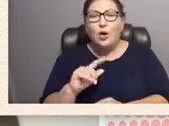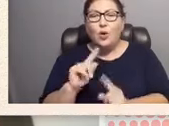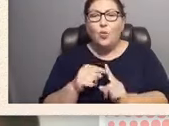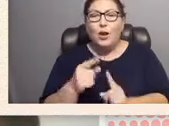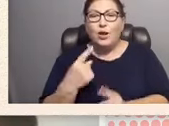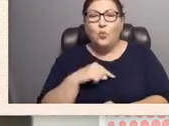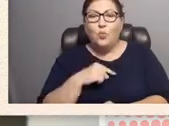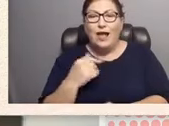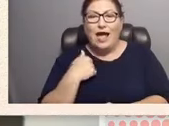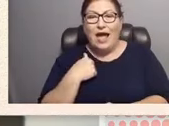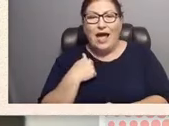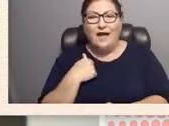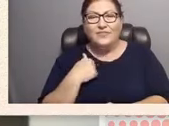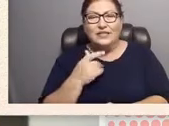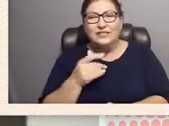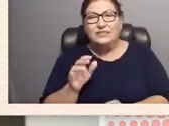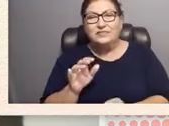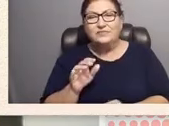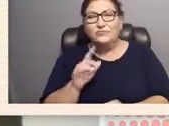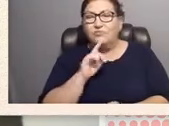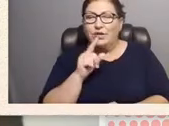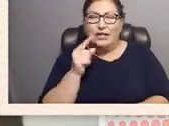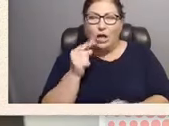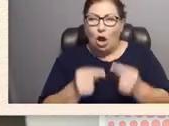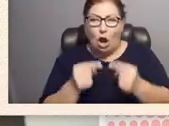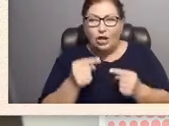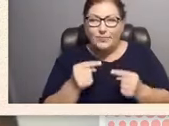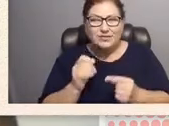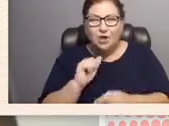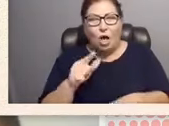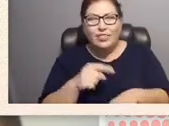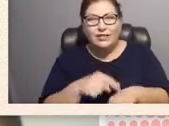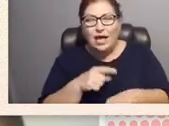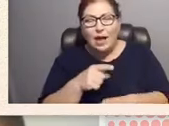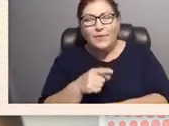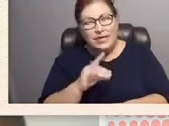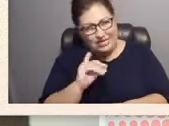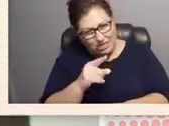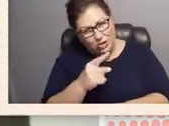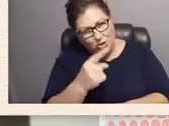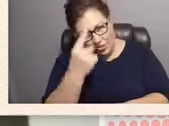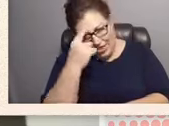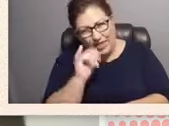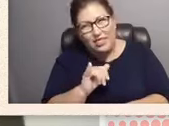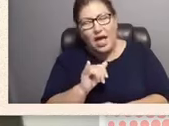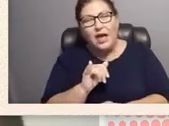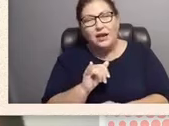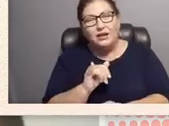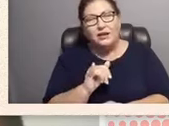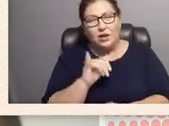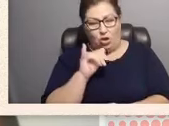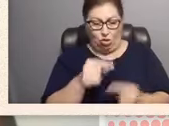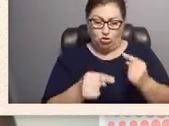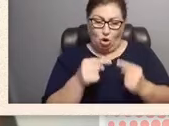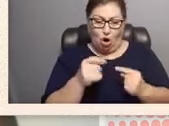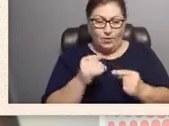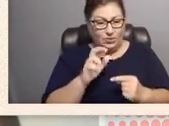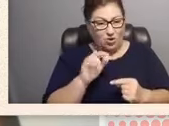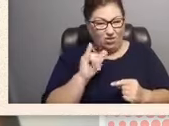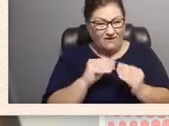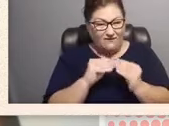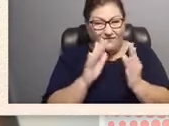little petty arguments and fights all the time, like, did you think that, those arguments or those fights kind of